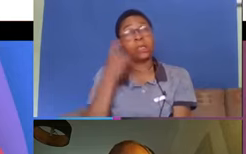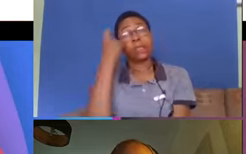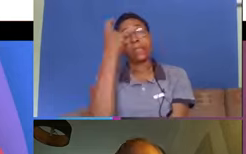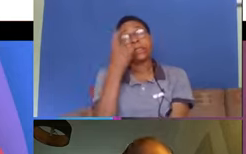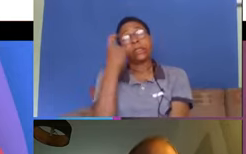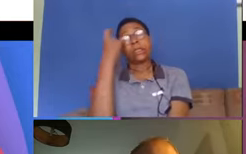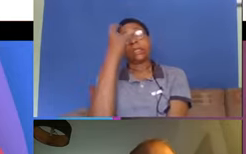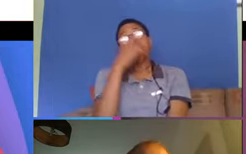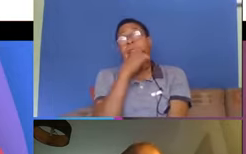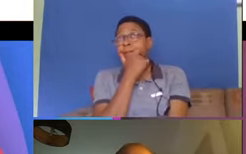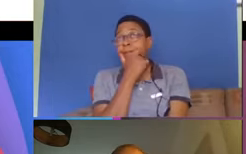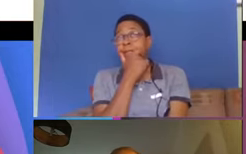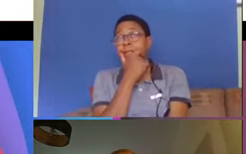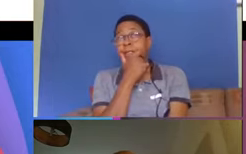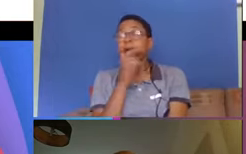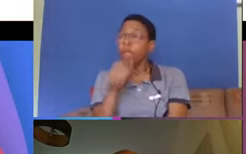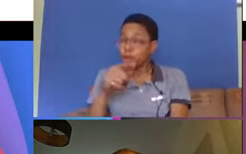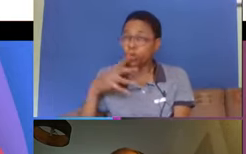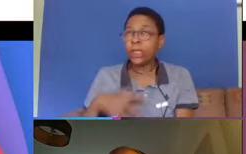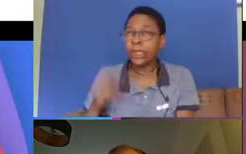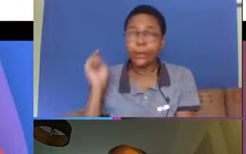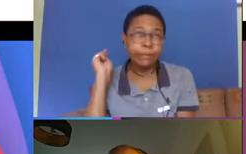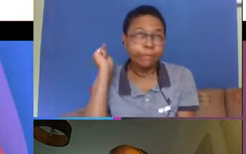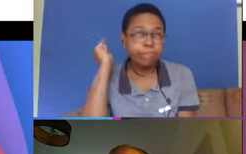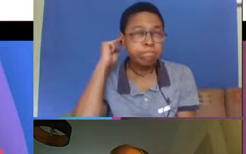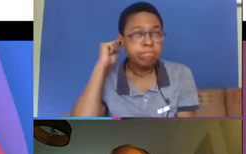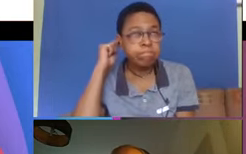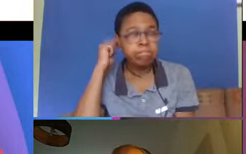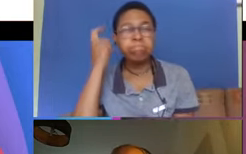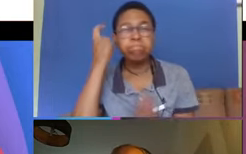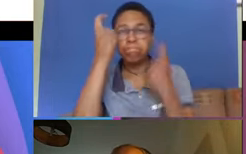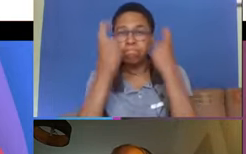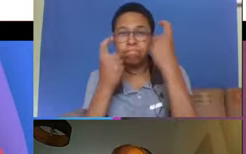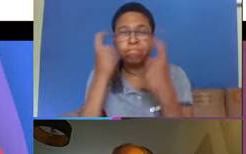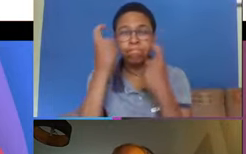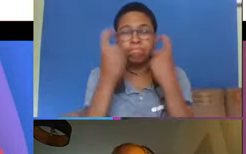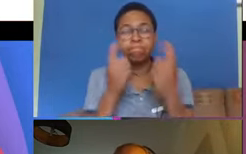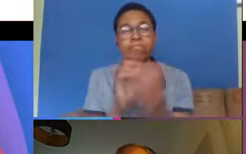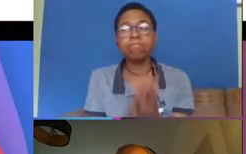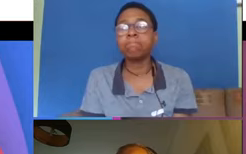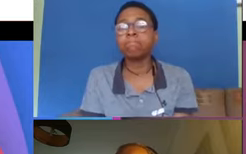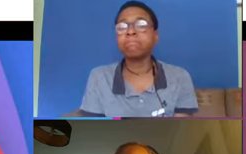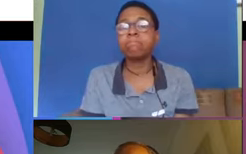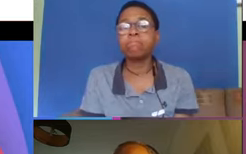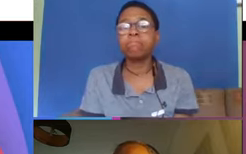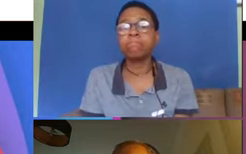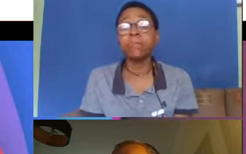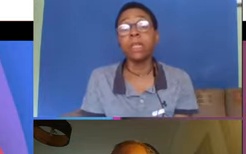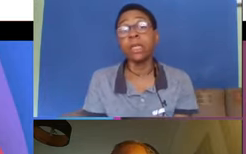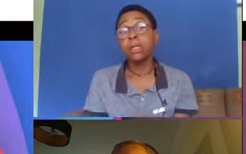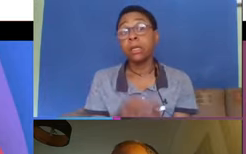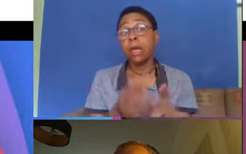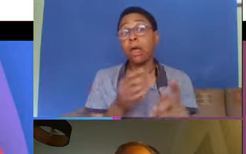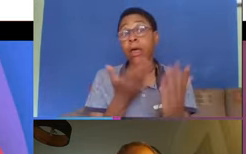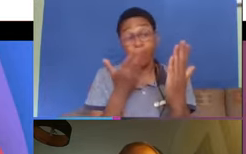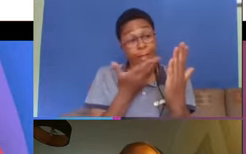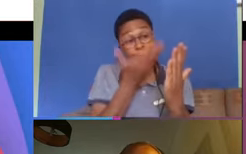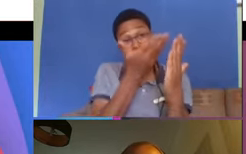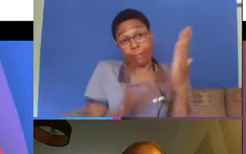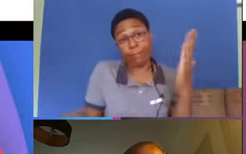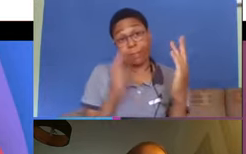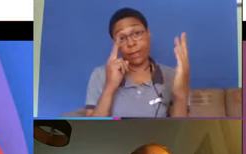have at the back of your mind as we look at this, some of this information, is that most of this research is on